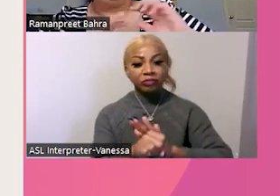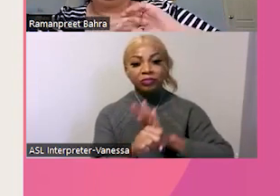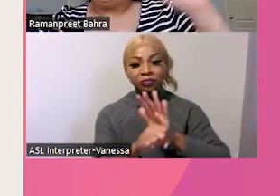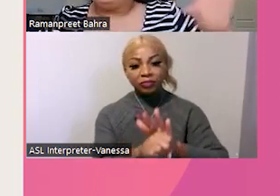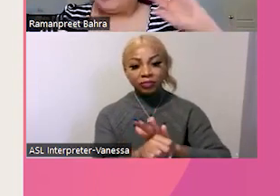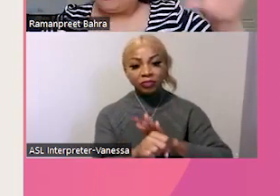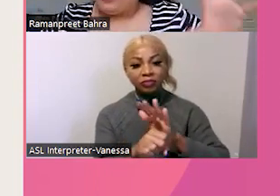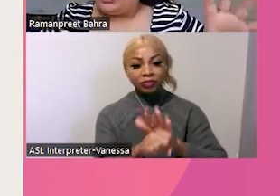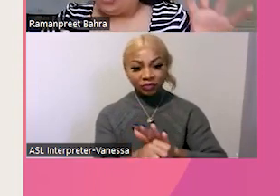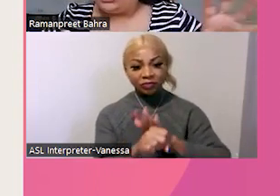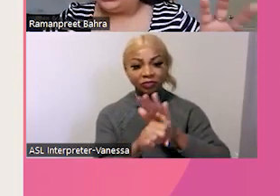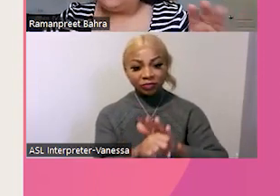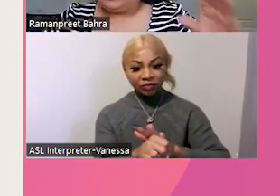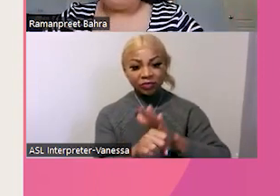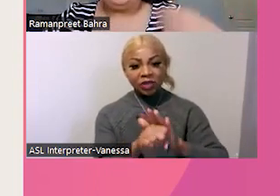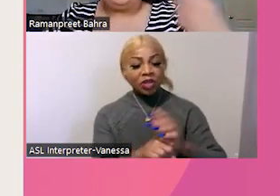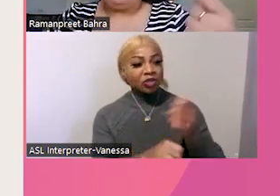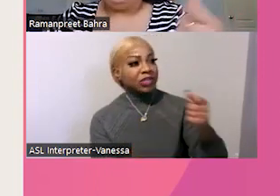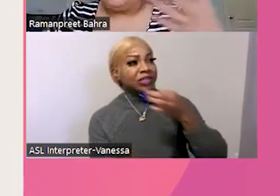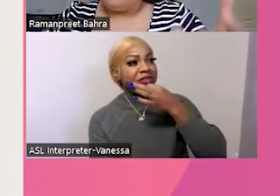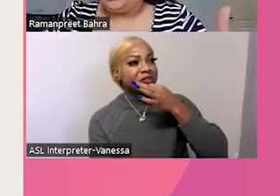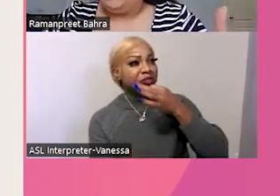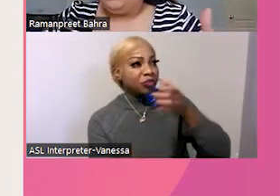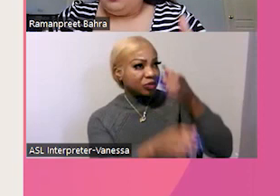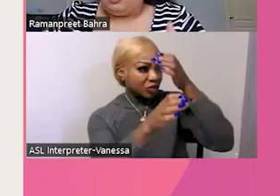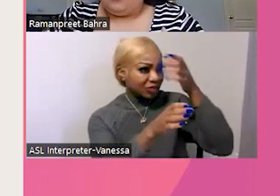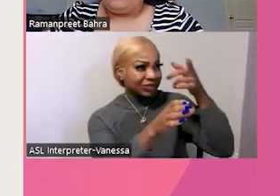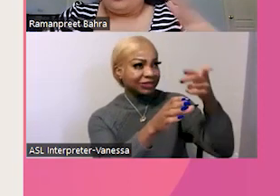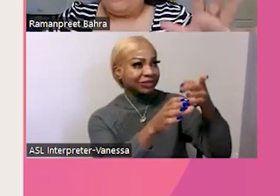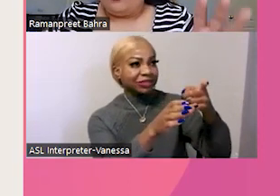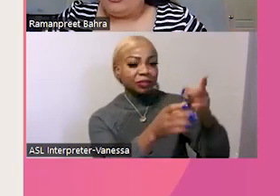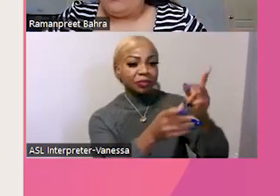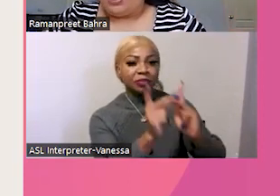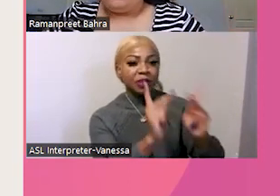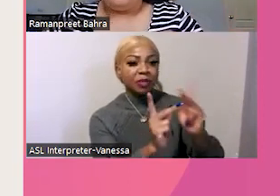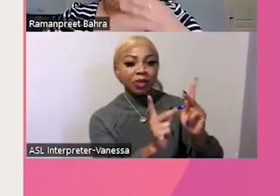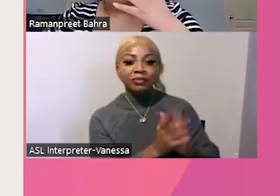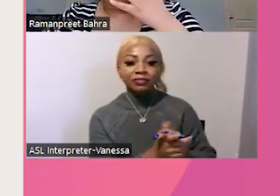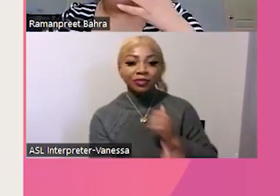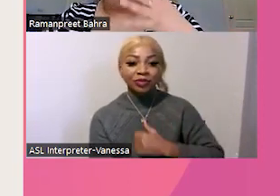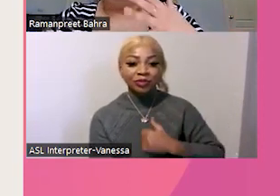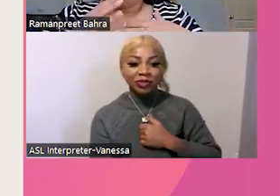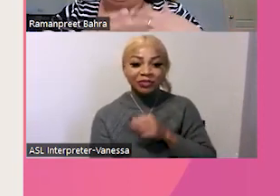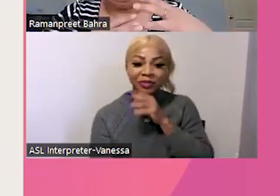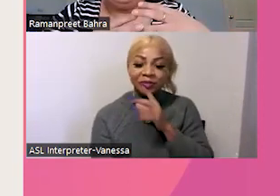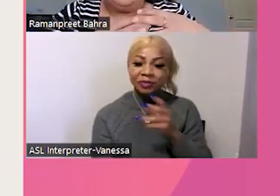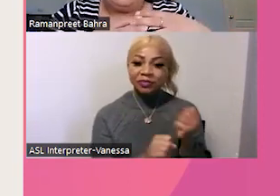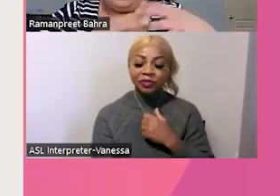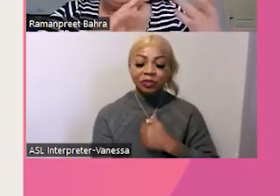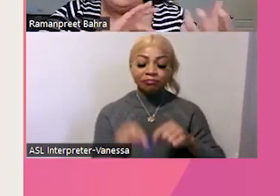pushing against these expert knowledges that have become laymen. Sorry if I'm going too fast once again. So